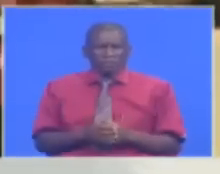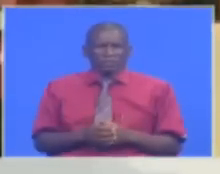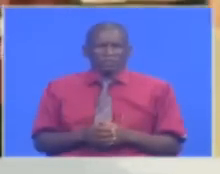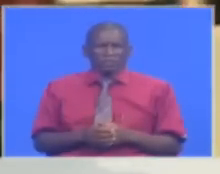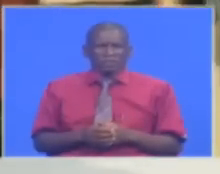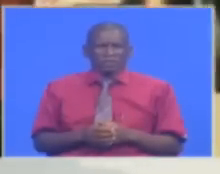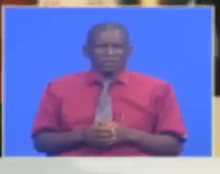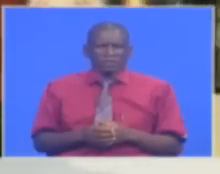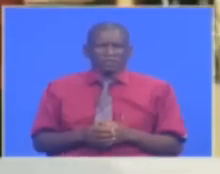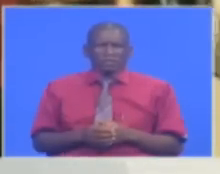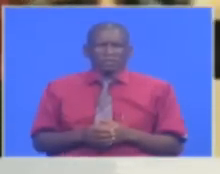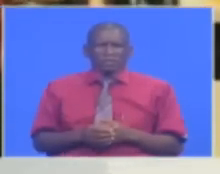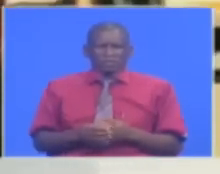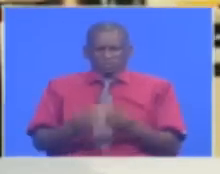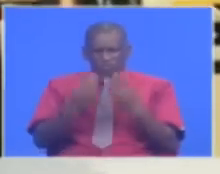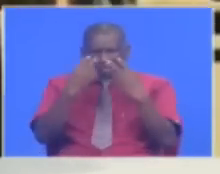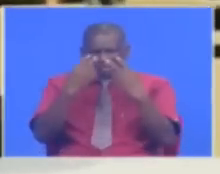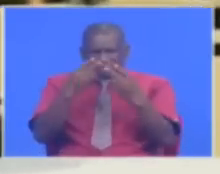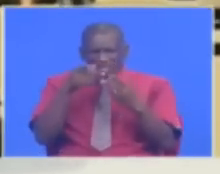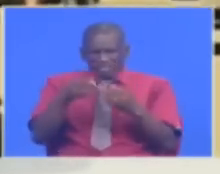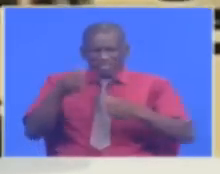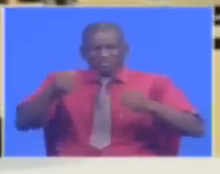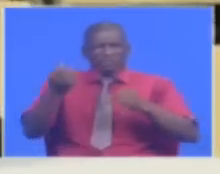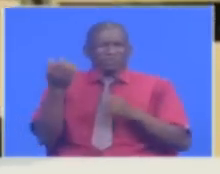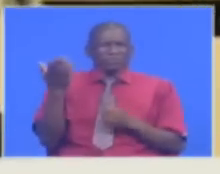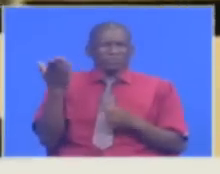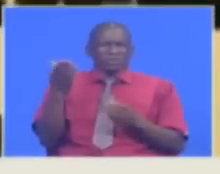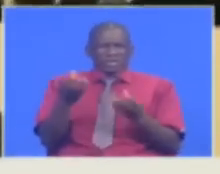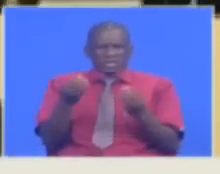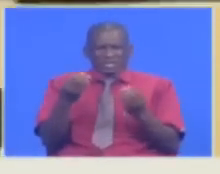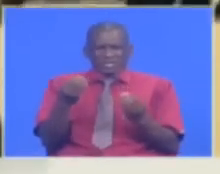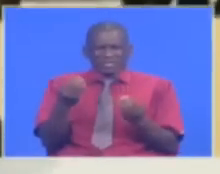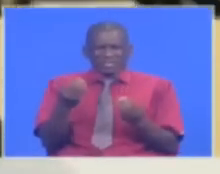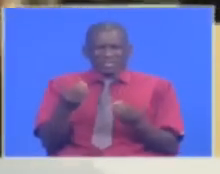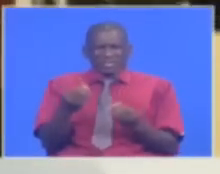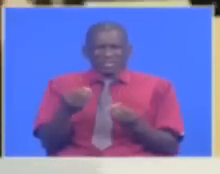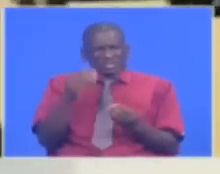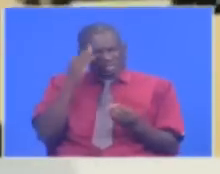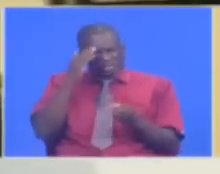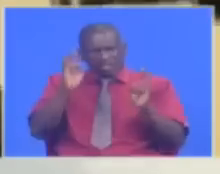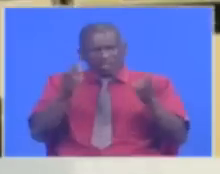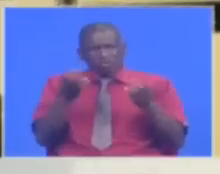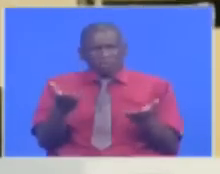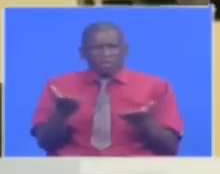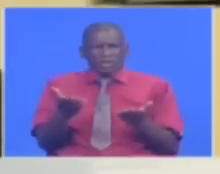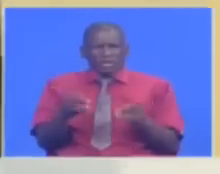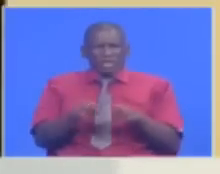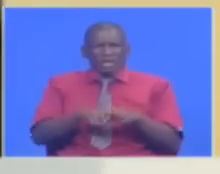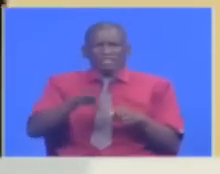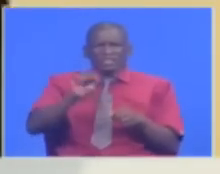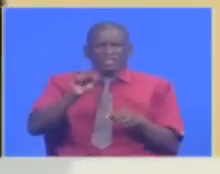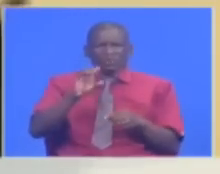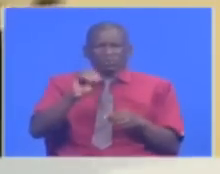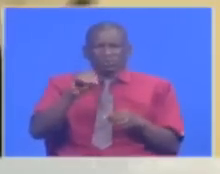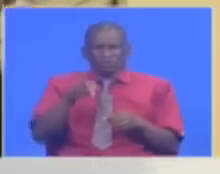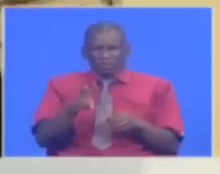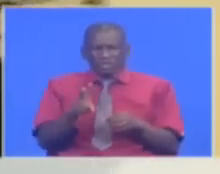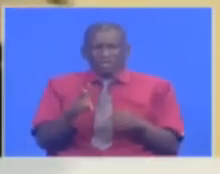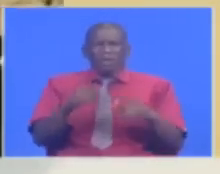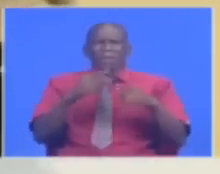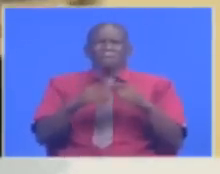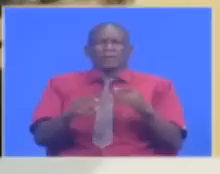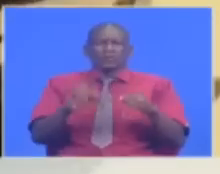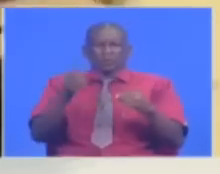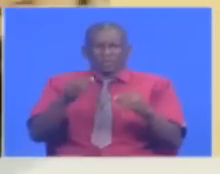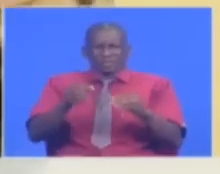The front view of this car would easily pass for any other high-end SUV of its kind, but once the